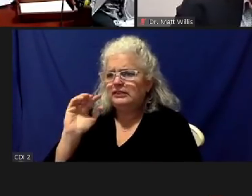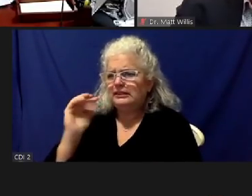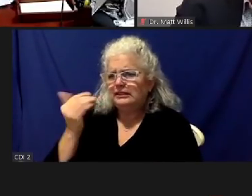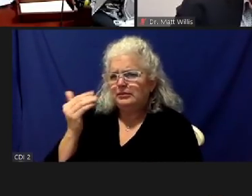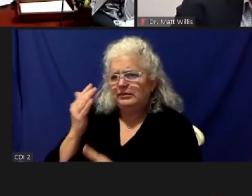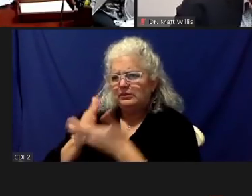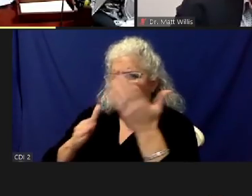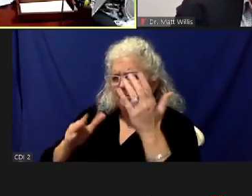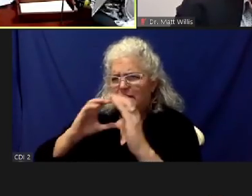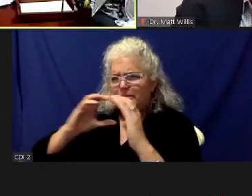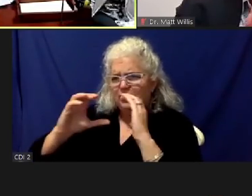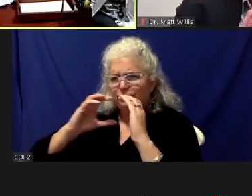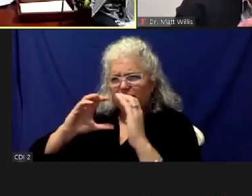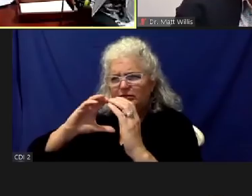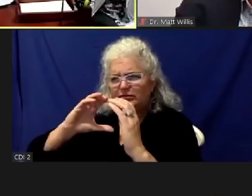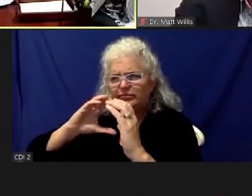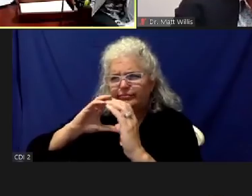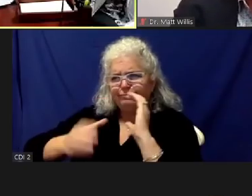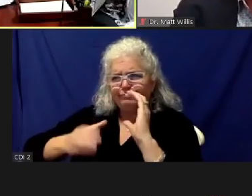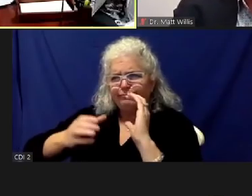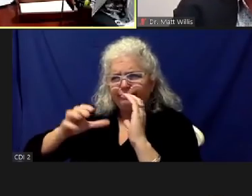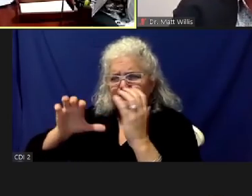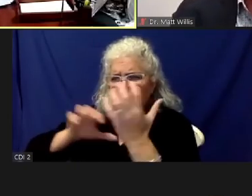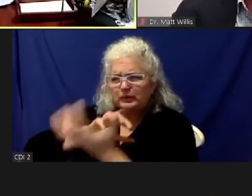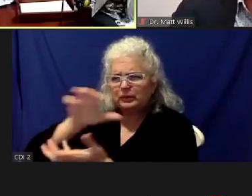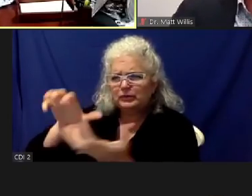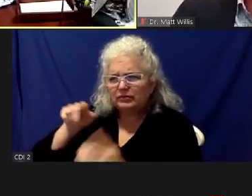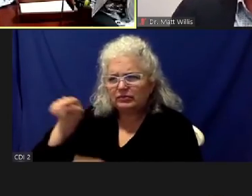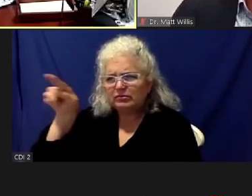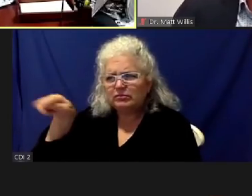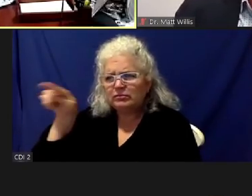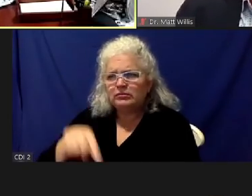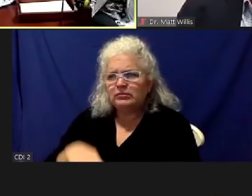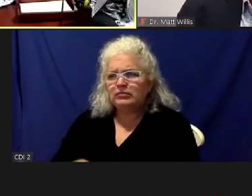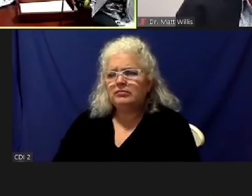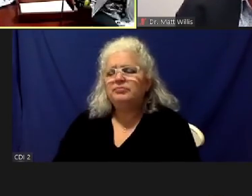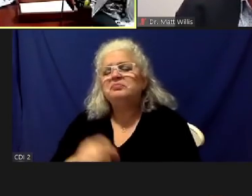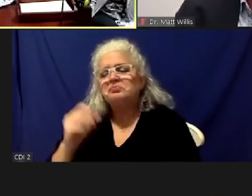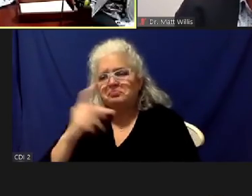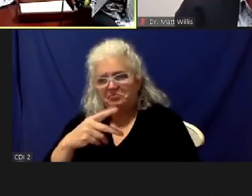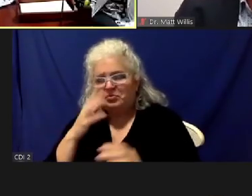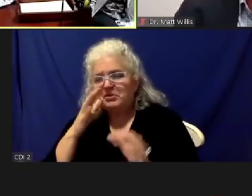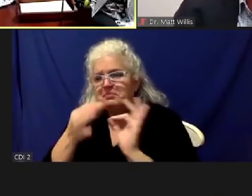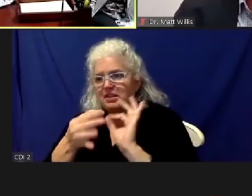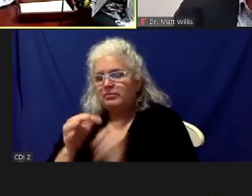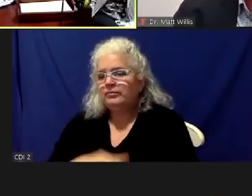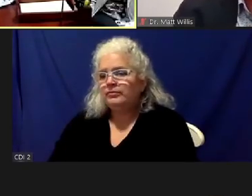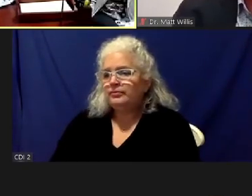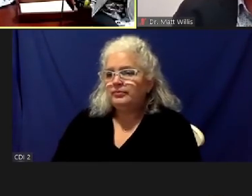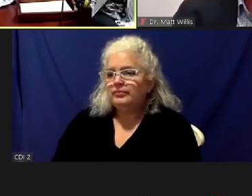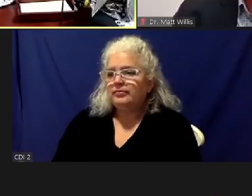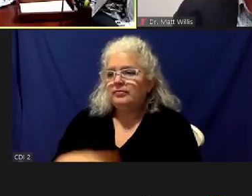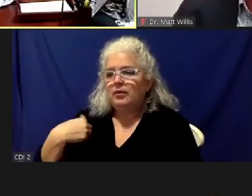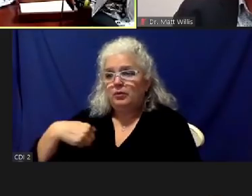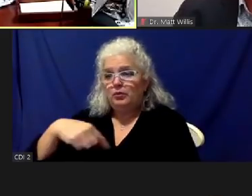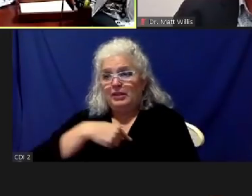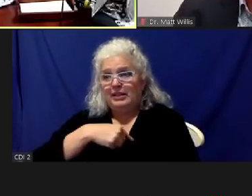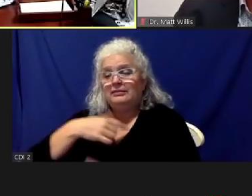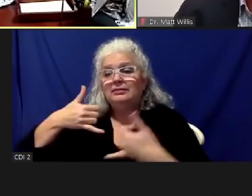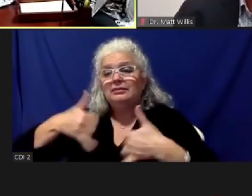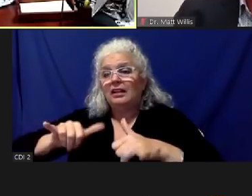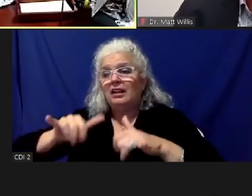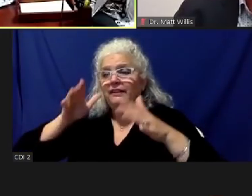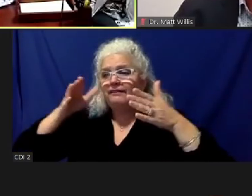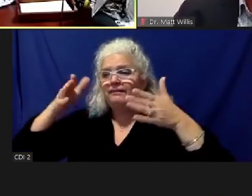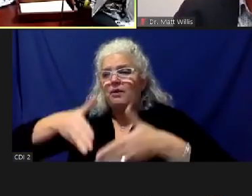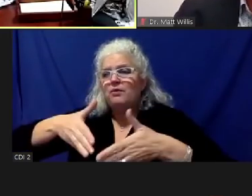helpful. Absolutely. So we're still doing the last of phase 1A, which are the healthcare workers, both KP